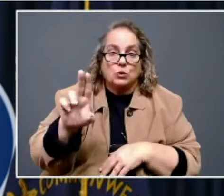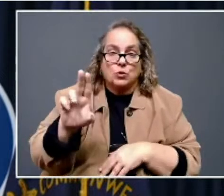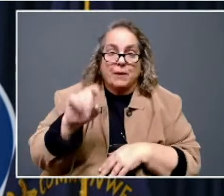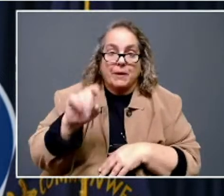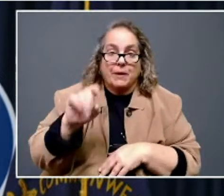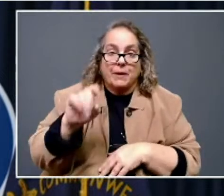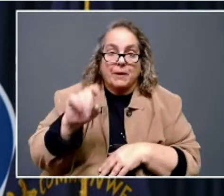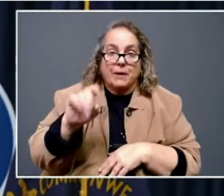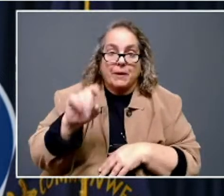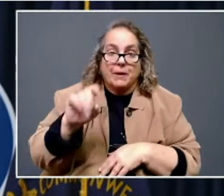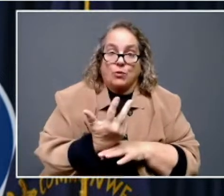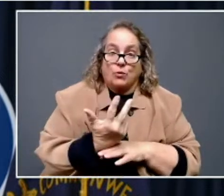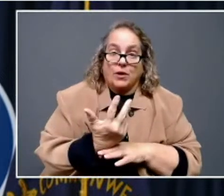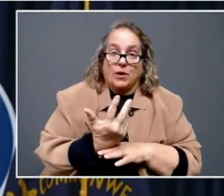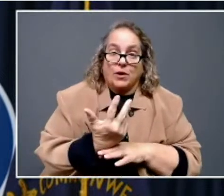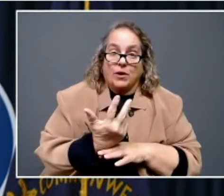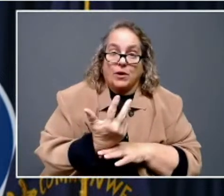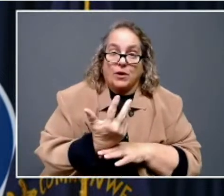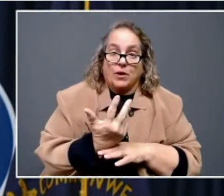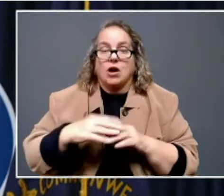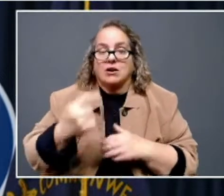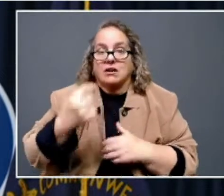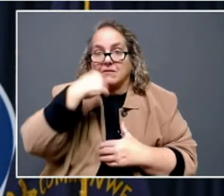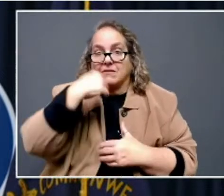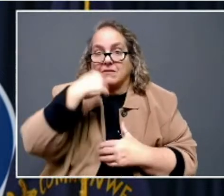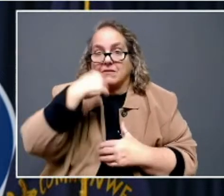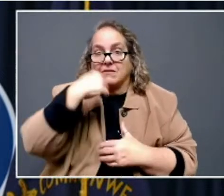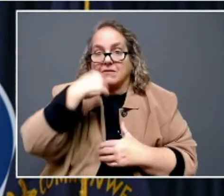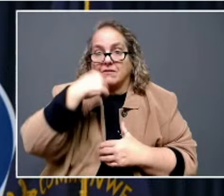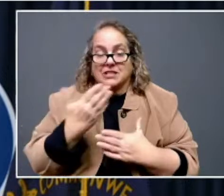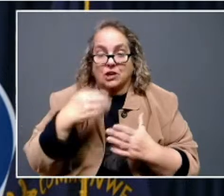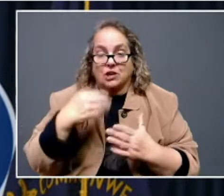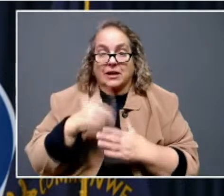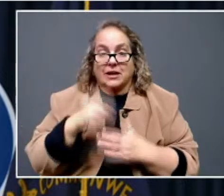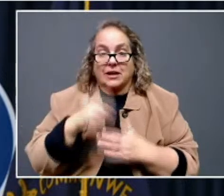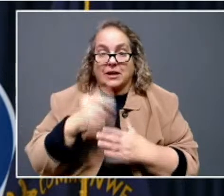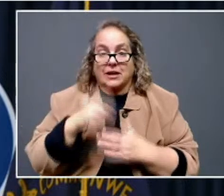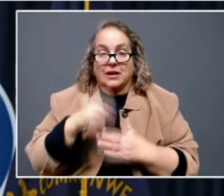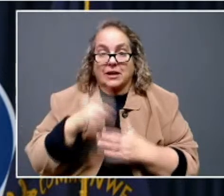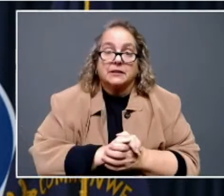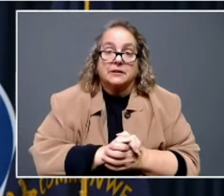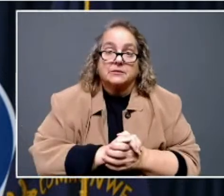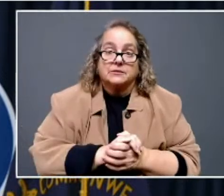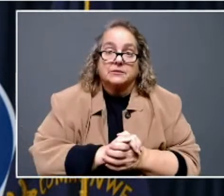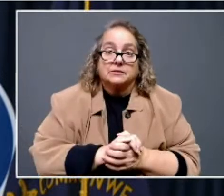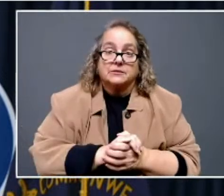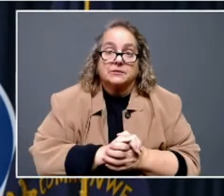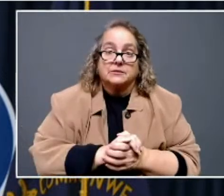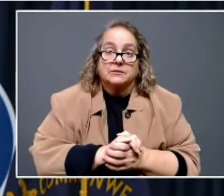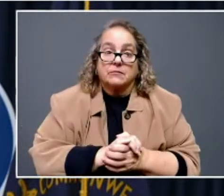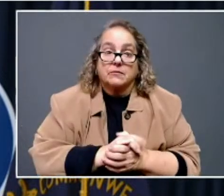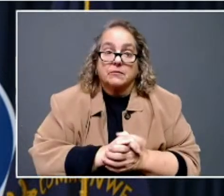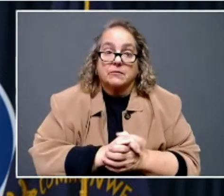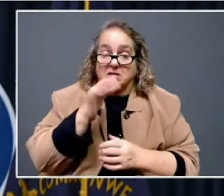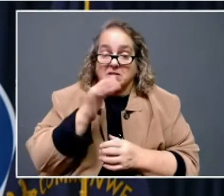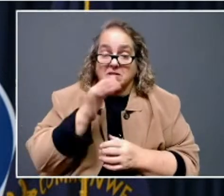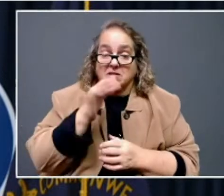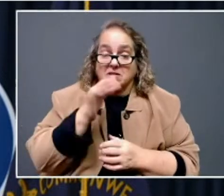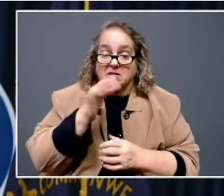on ventilators here in Kentucky. Because of this rapid